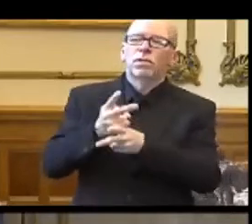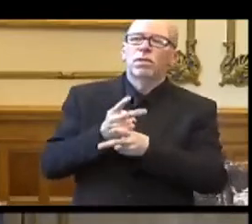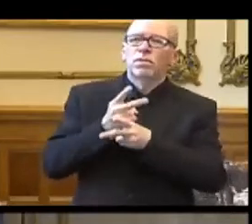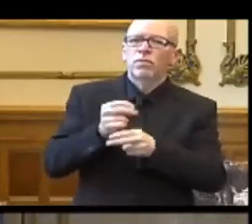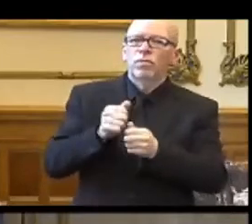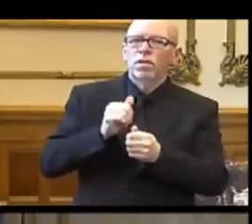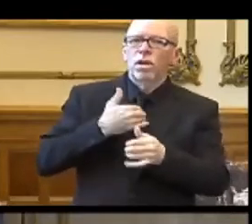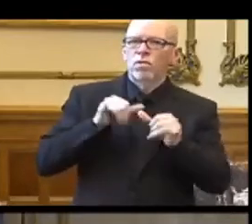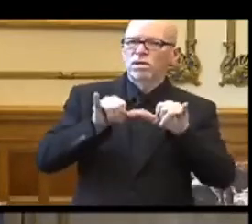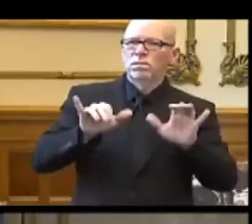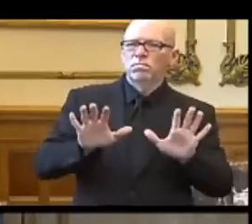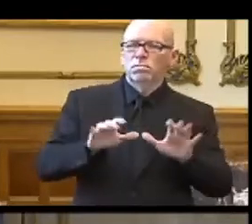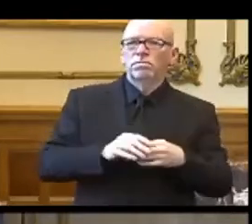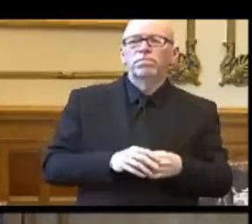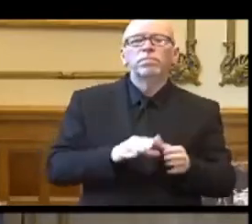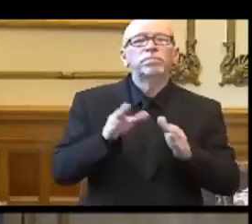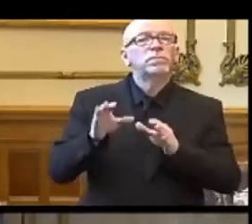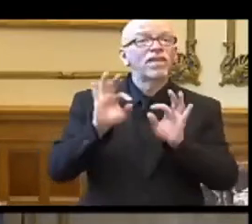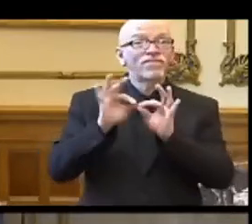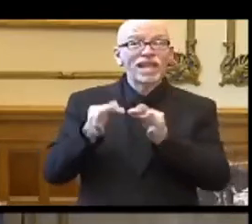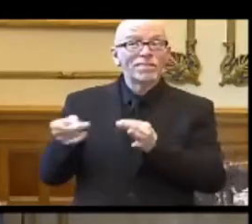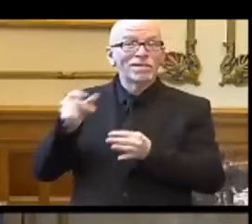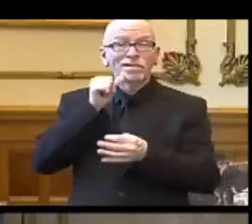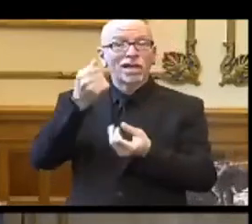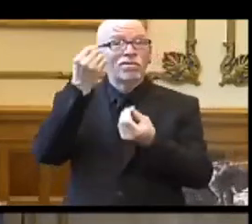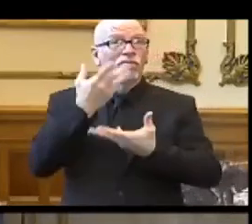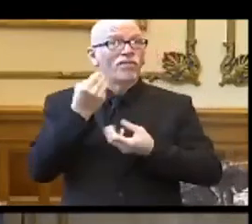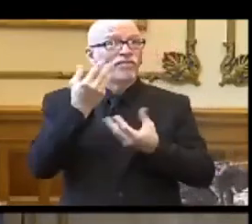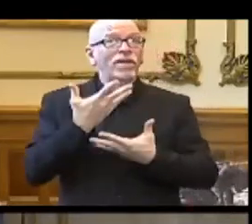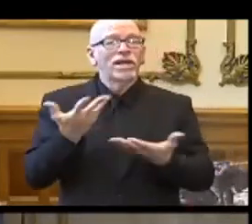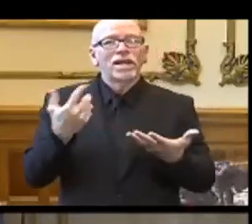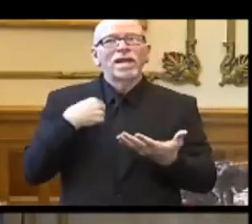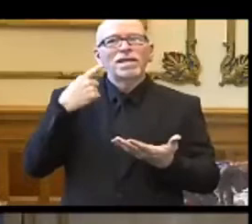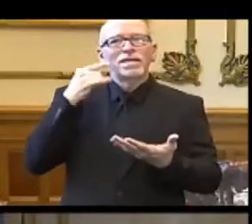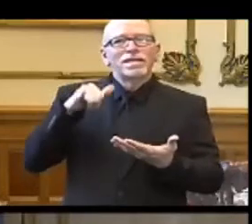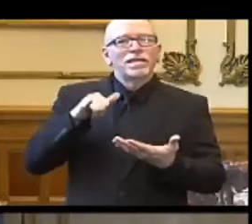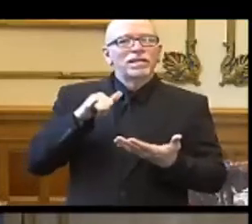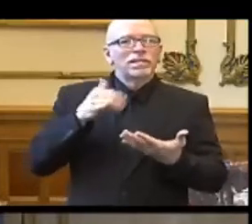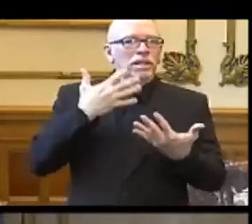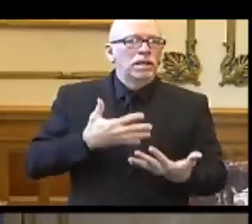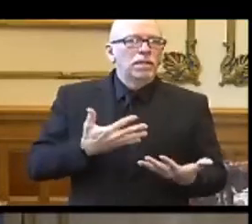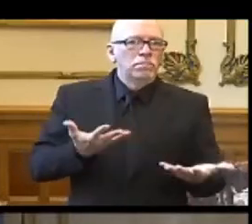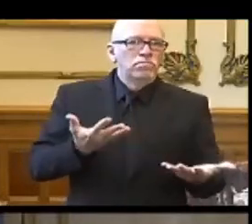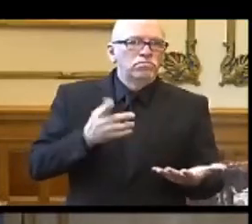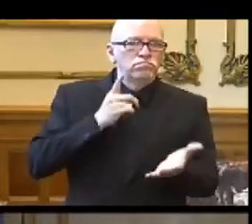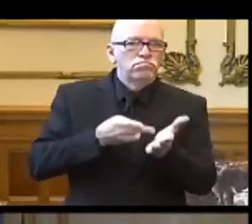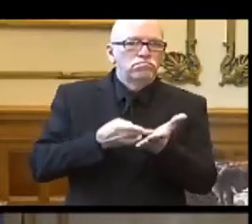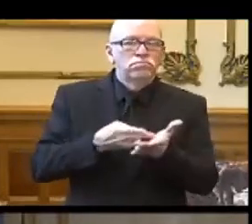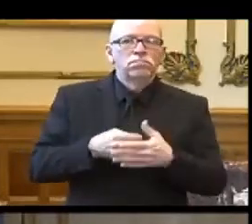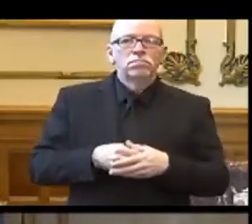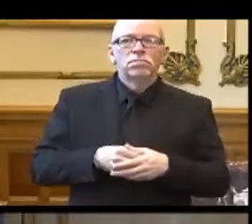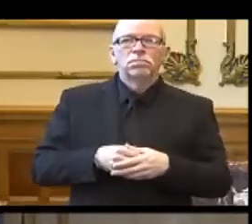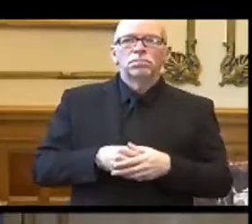that. With regards to families not being notified, I think that's really sad. I do think it